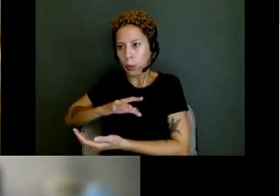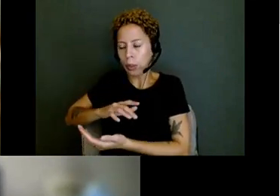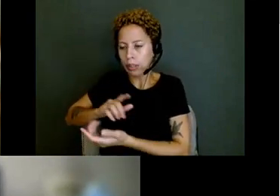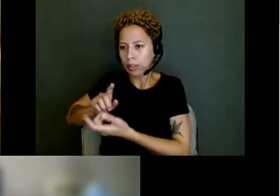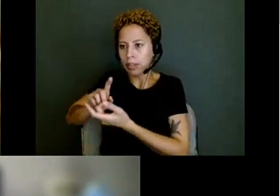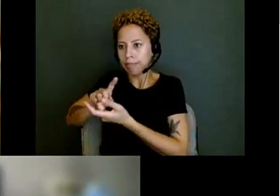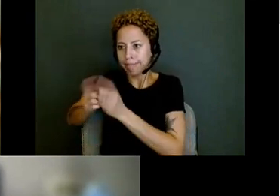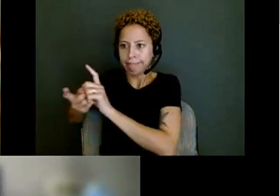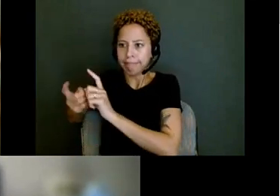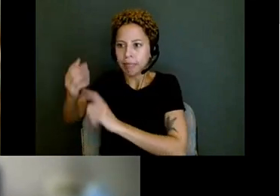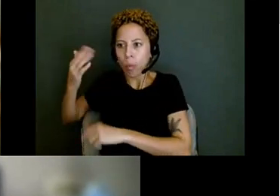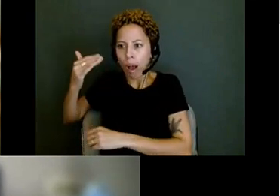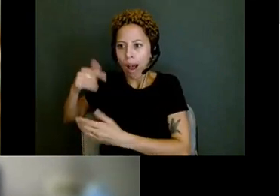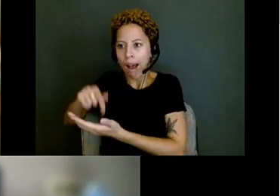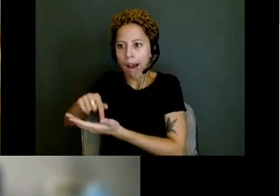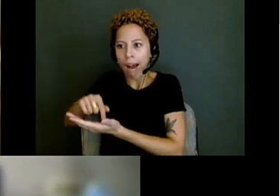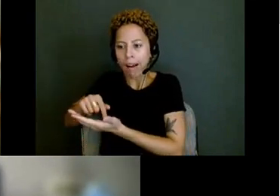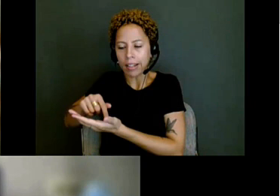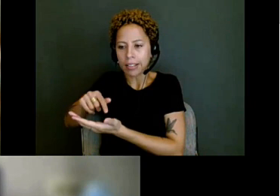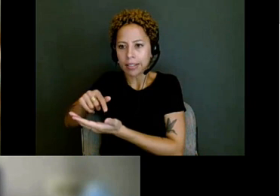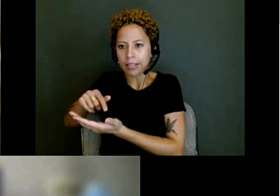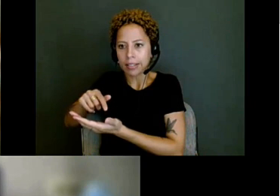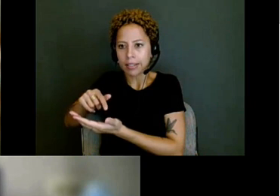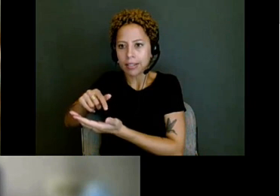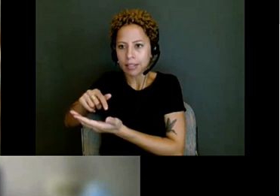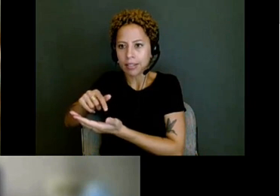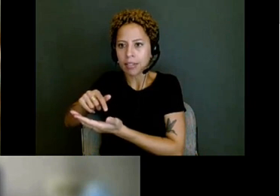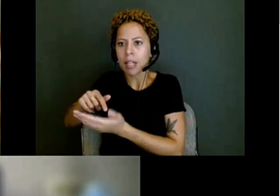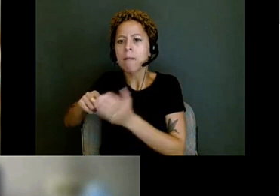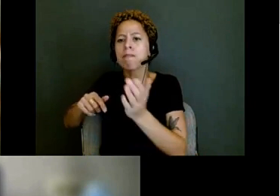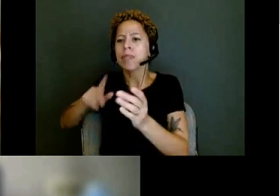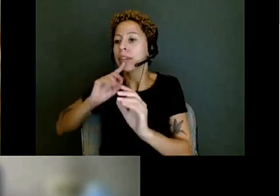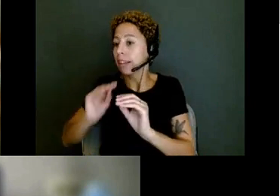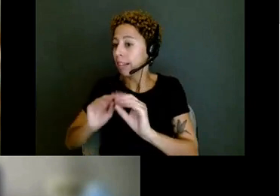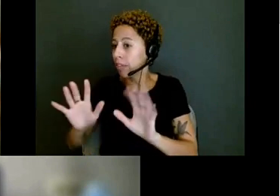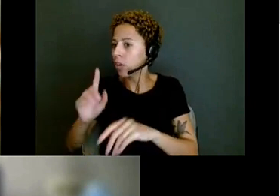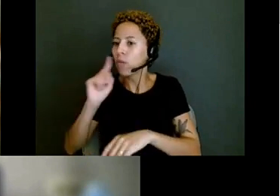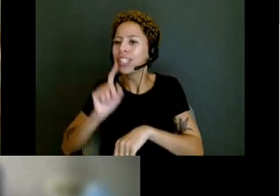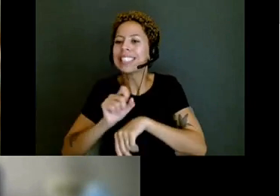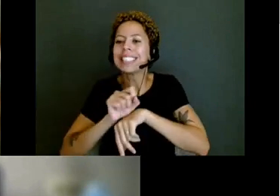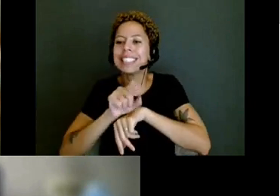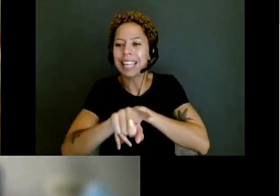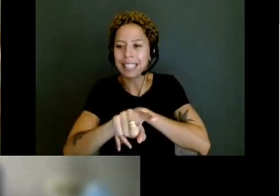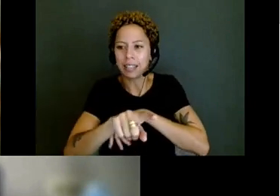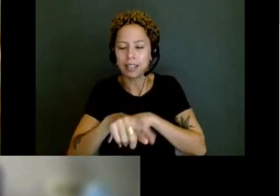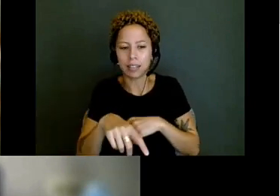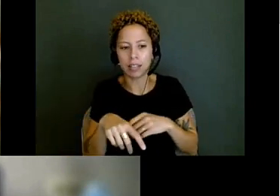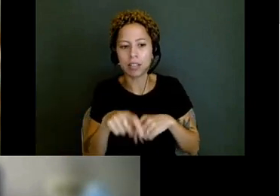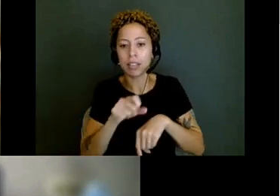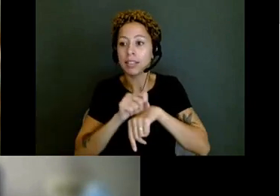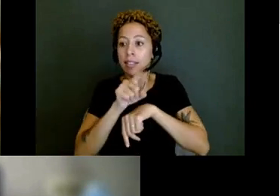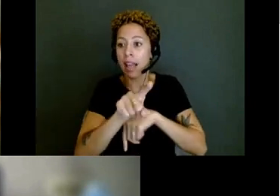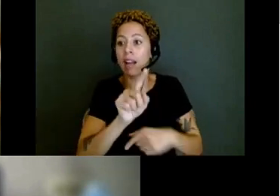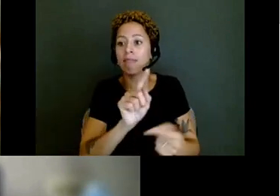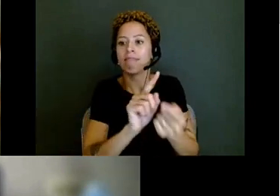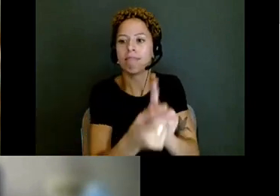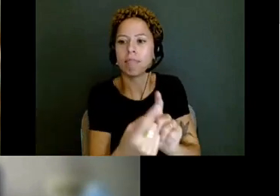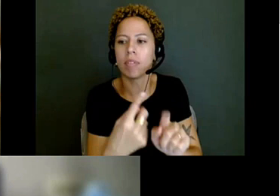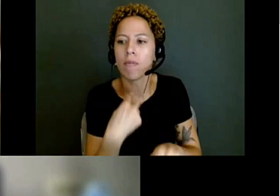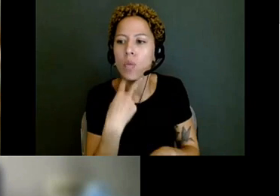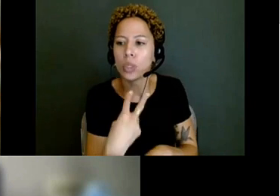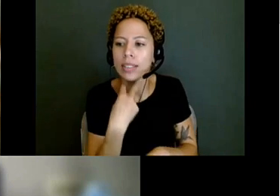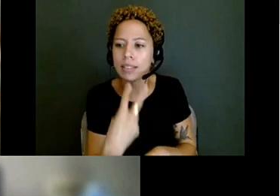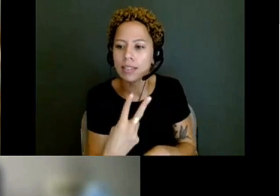Gotcha. So January is clarifying voice a message to send. So I'm assuming attach a voice message as a file, I guess. That will be the